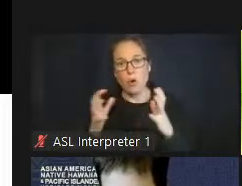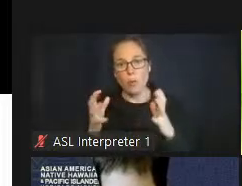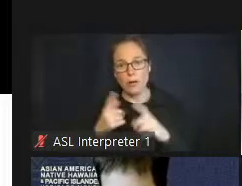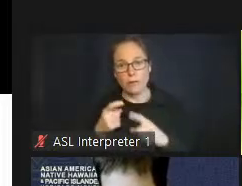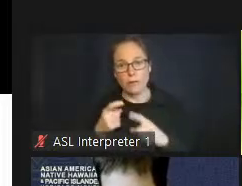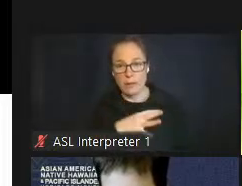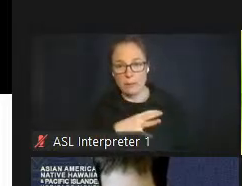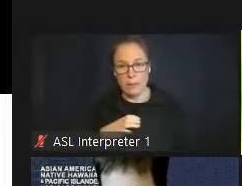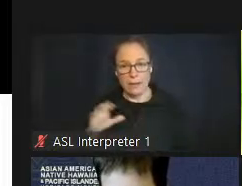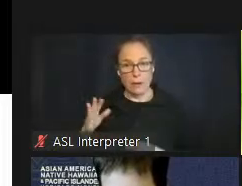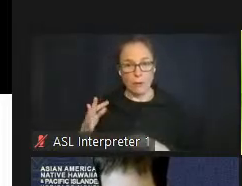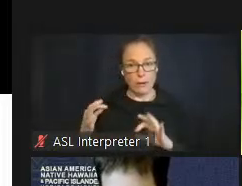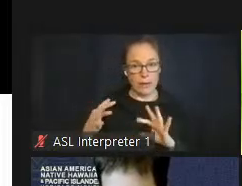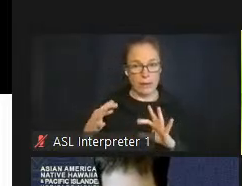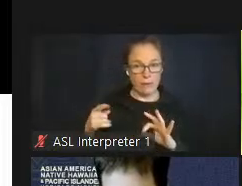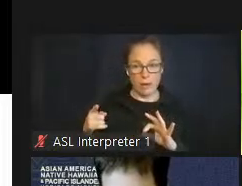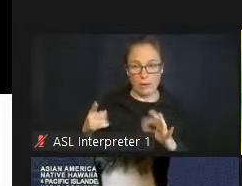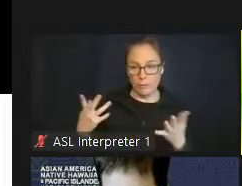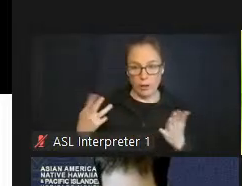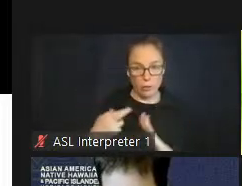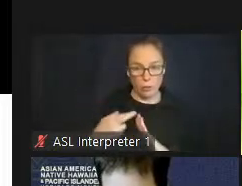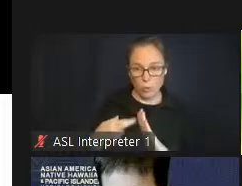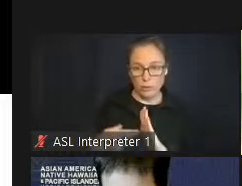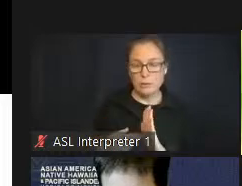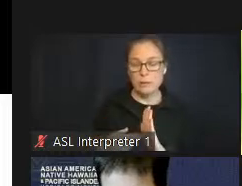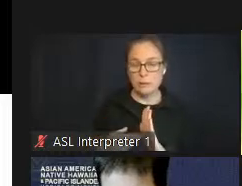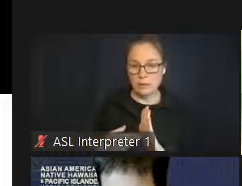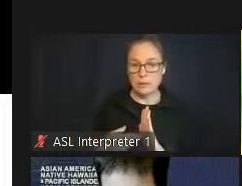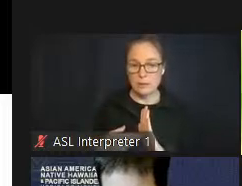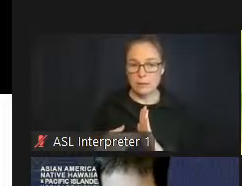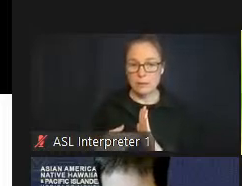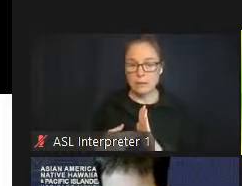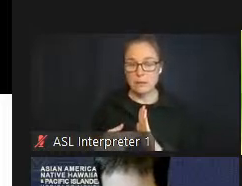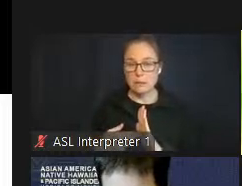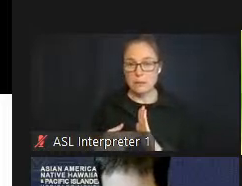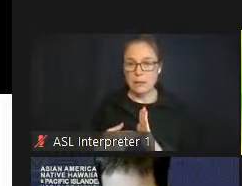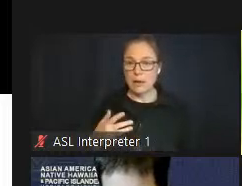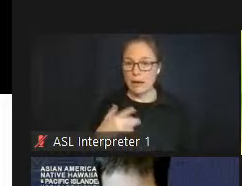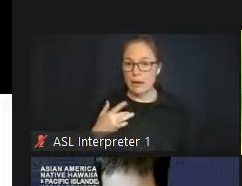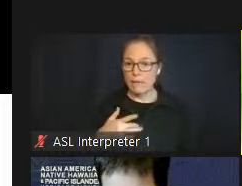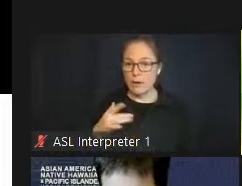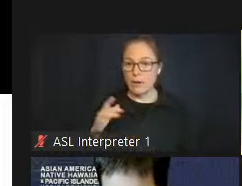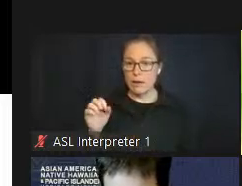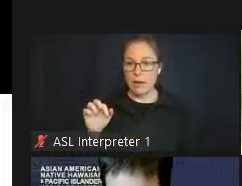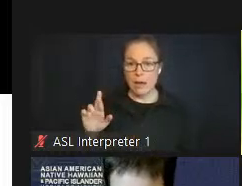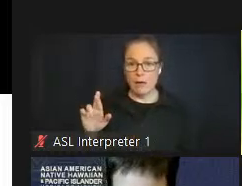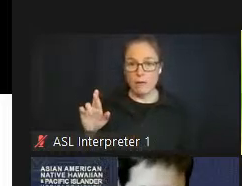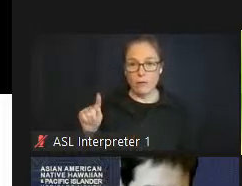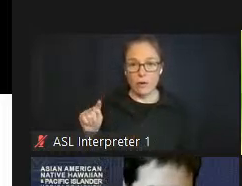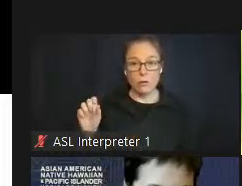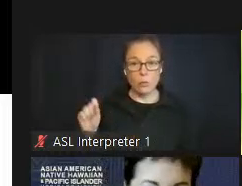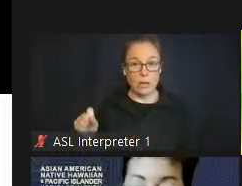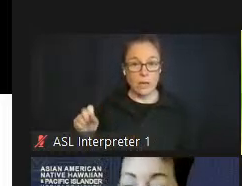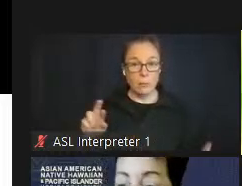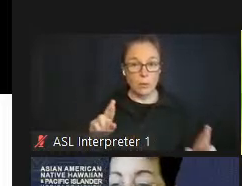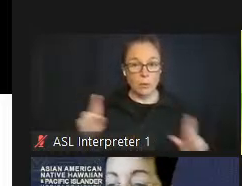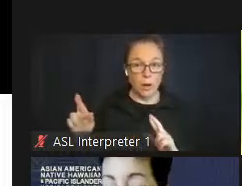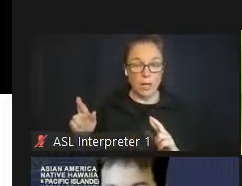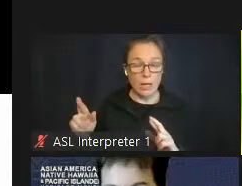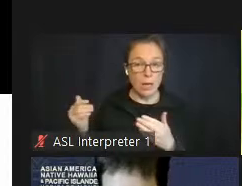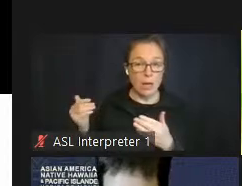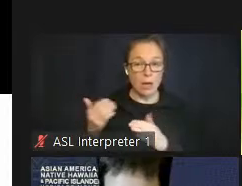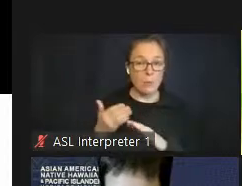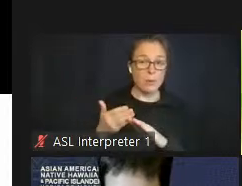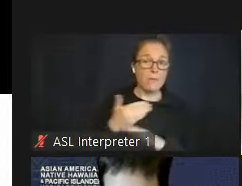input on that criteria. And I believe, Ms. Calvert, we can be ready by the public hearing to ensure that the